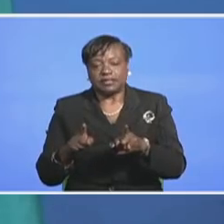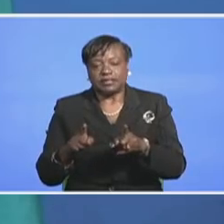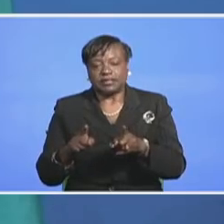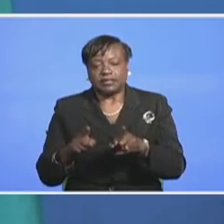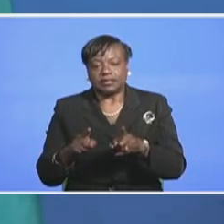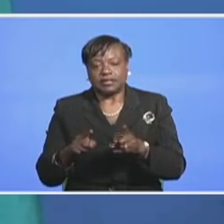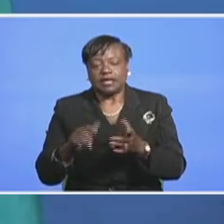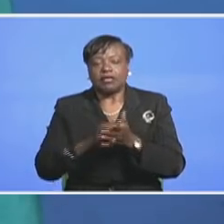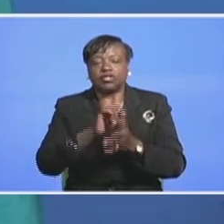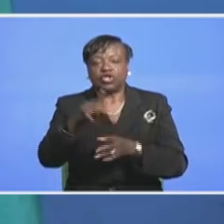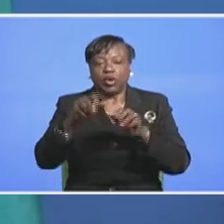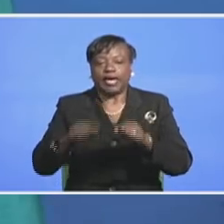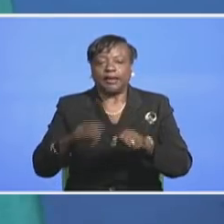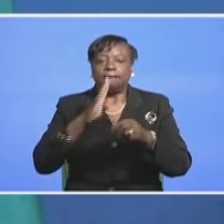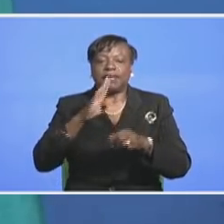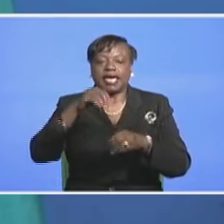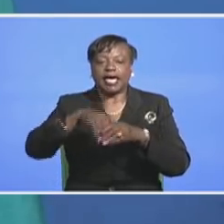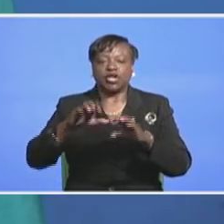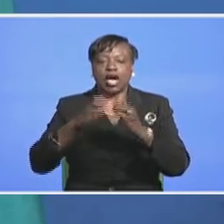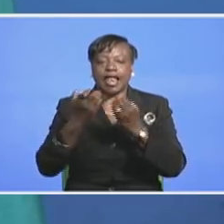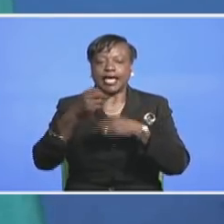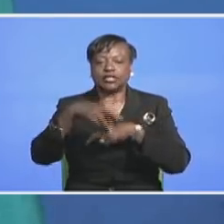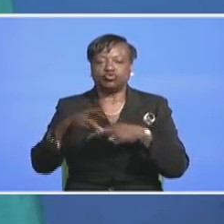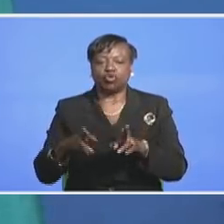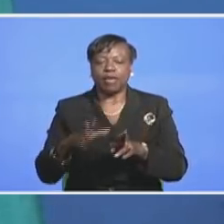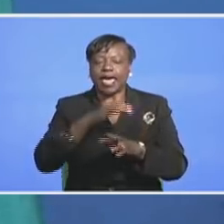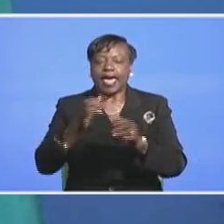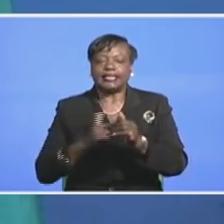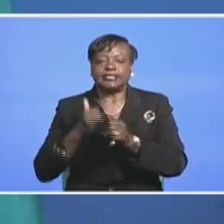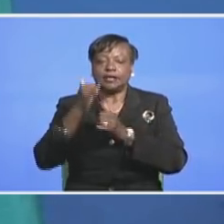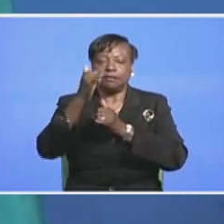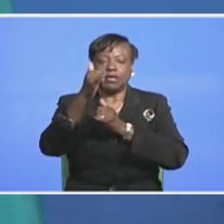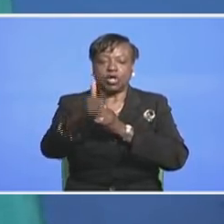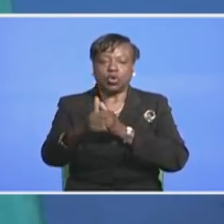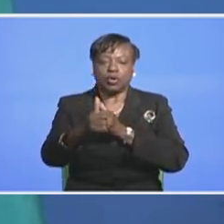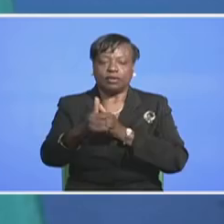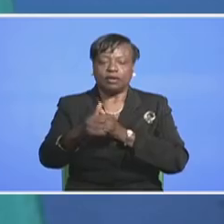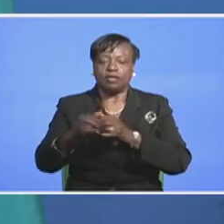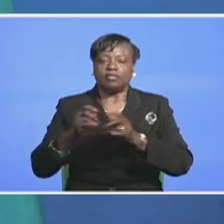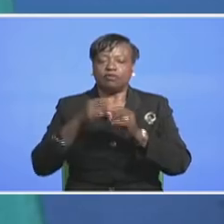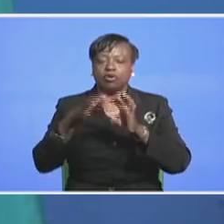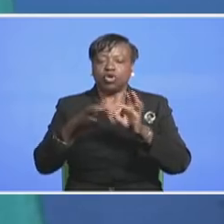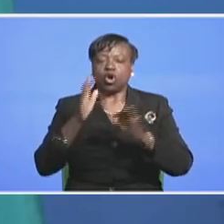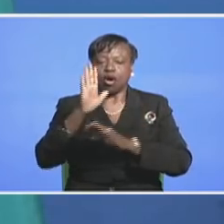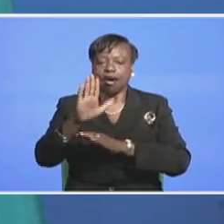make in your classroom and beyond the reach of your classroom.